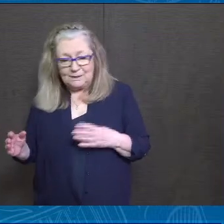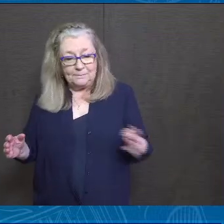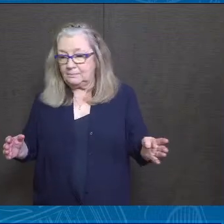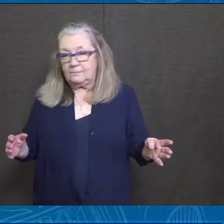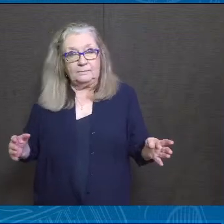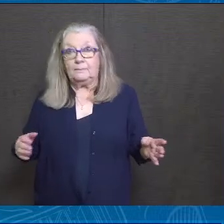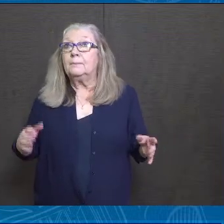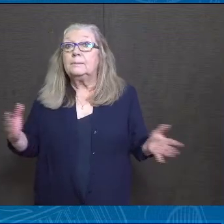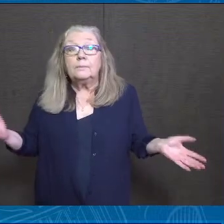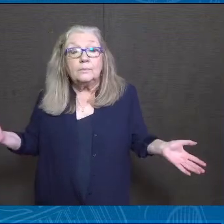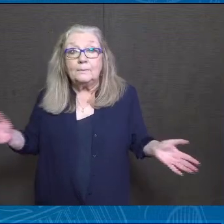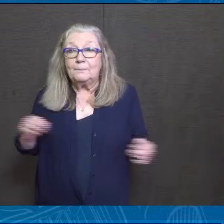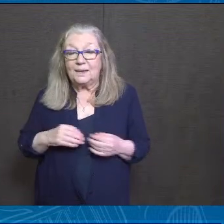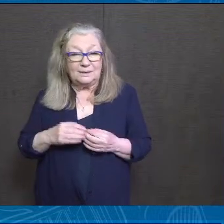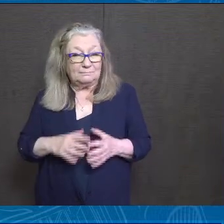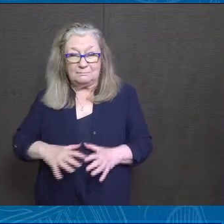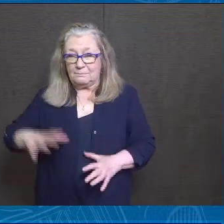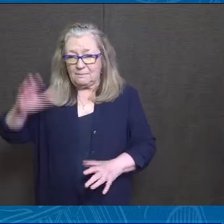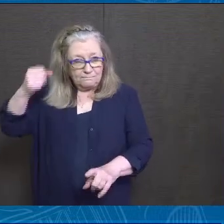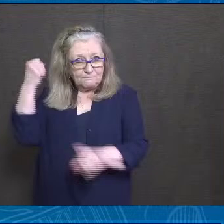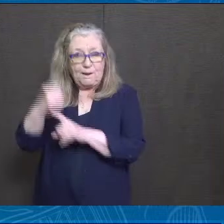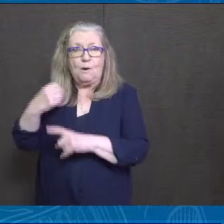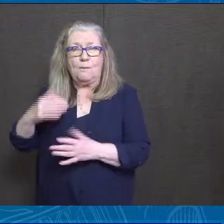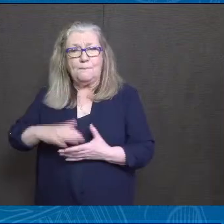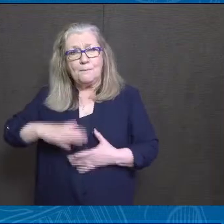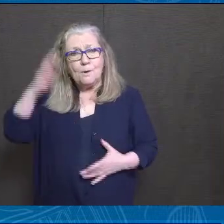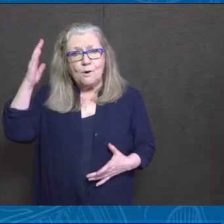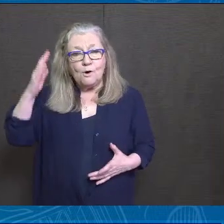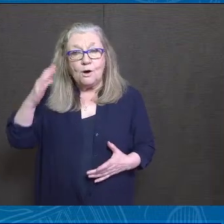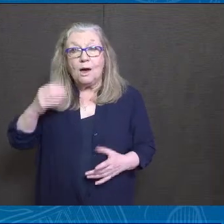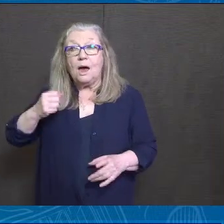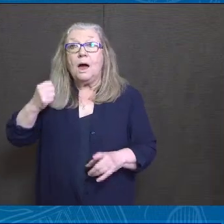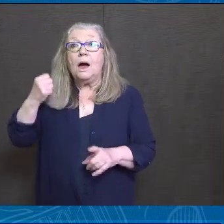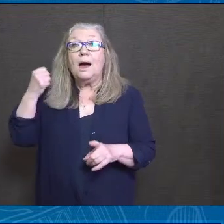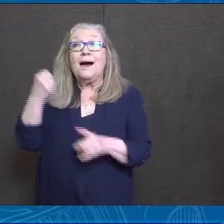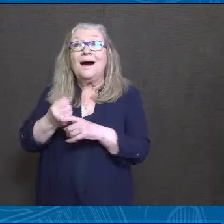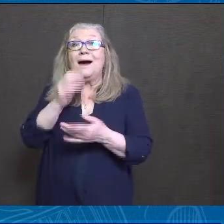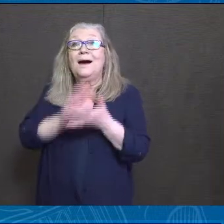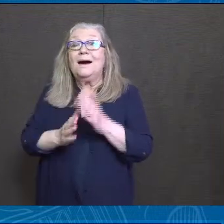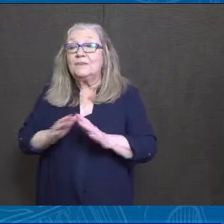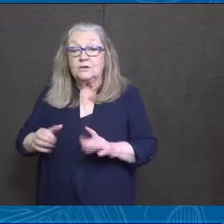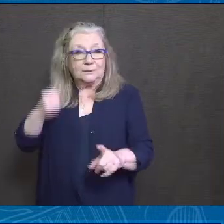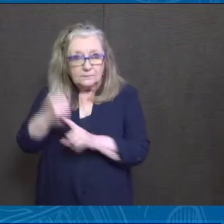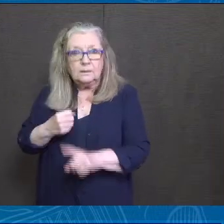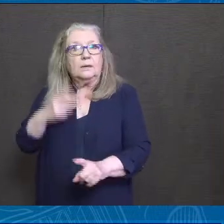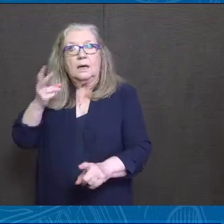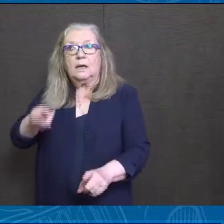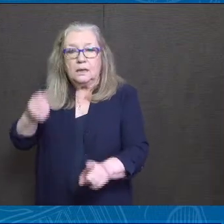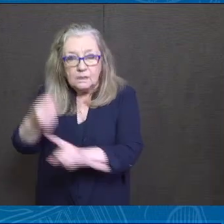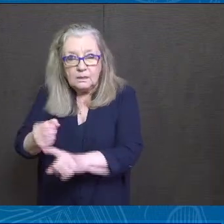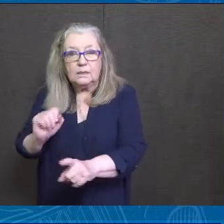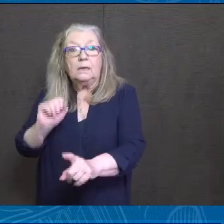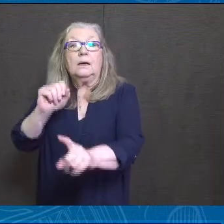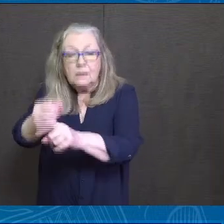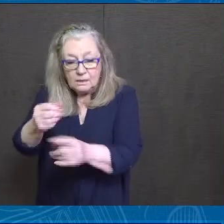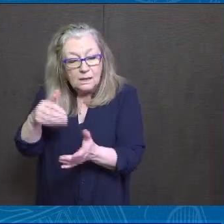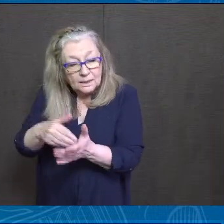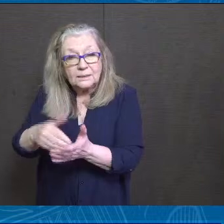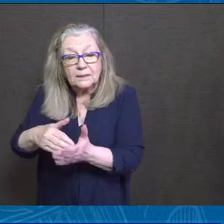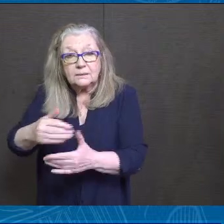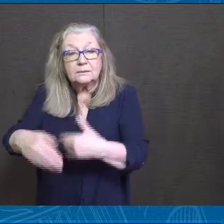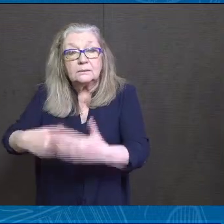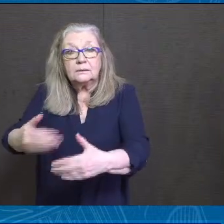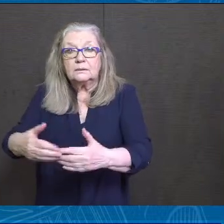be larger in magnitude, increase in frequency. We'll see it in new locations, different timings, and also